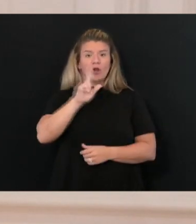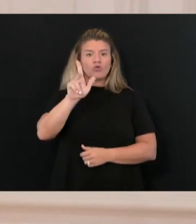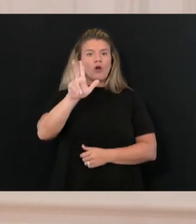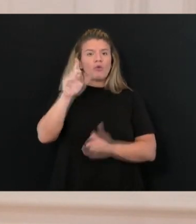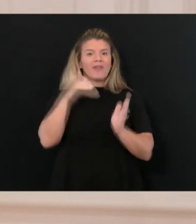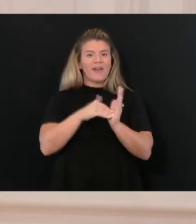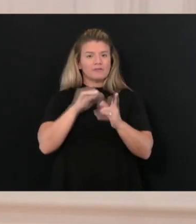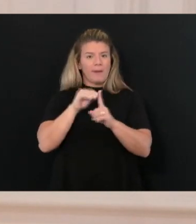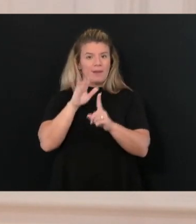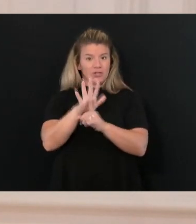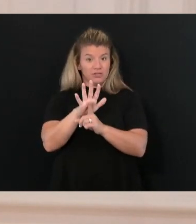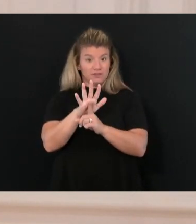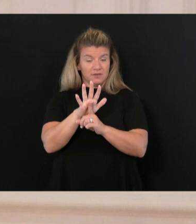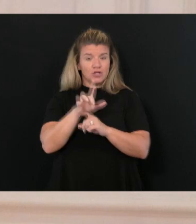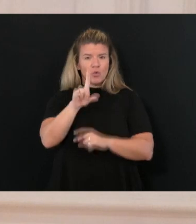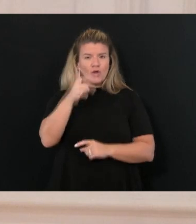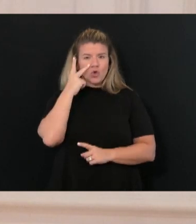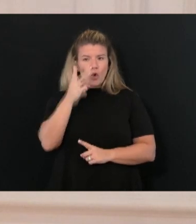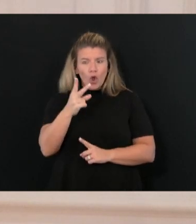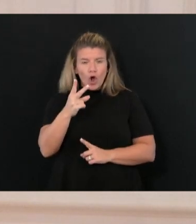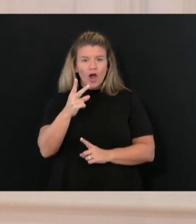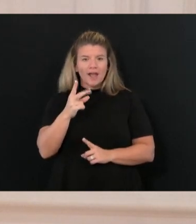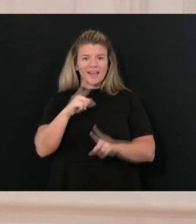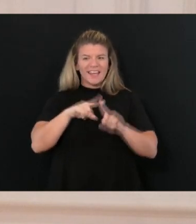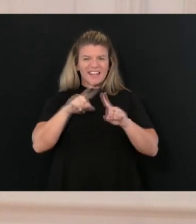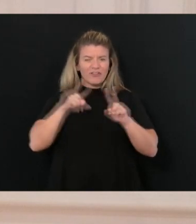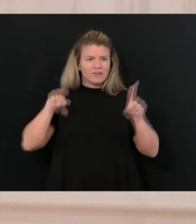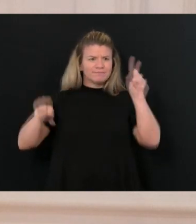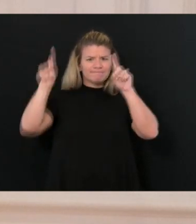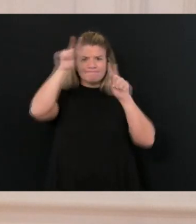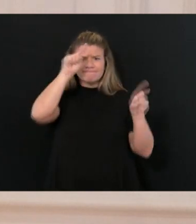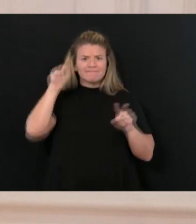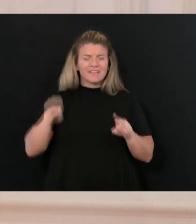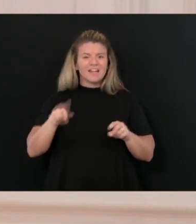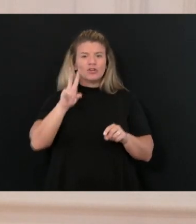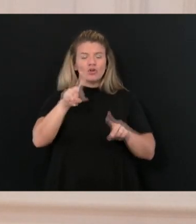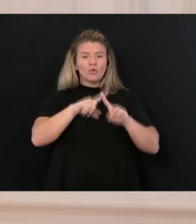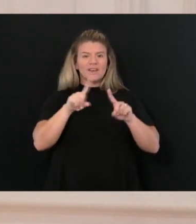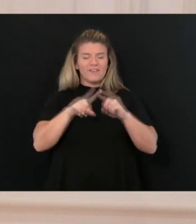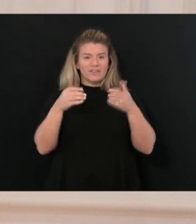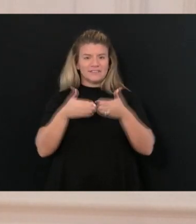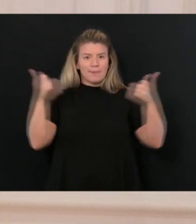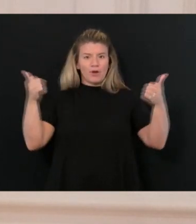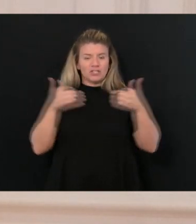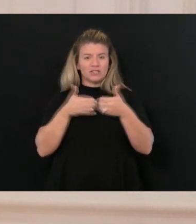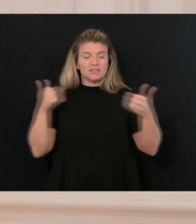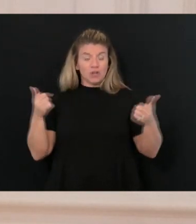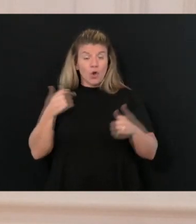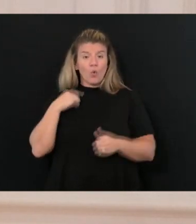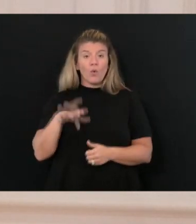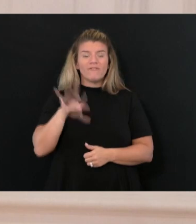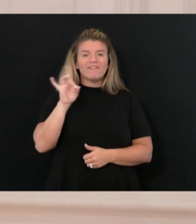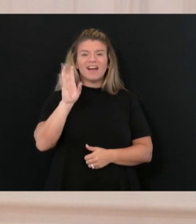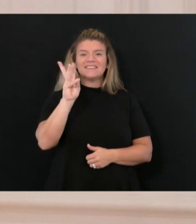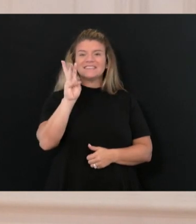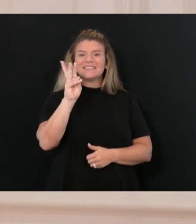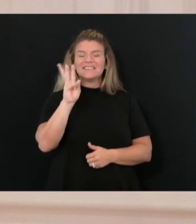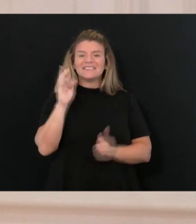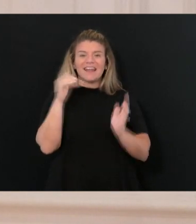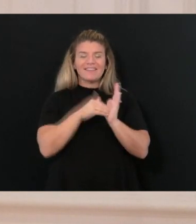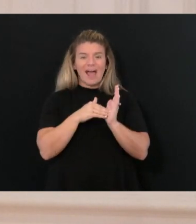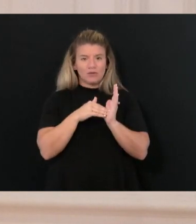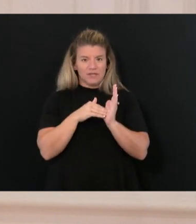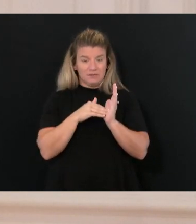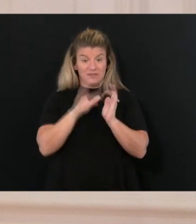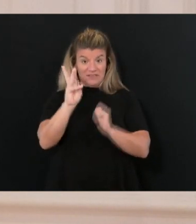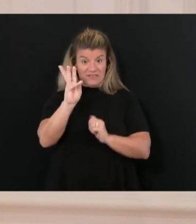look at outliers, two standard deviations that separated from that, we found 16,000 being that